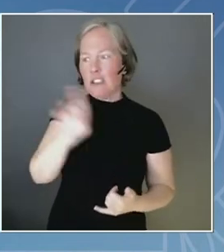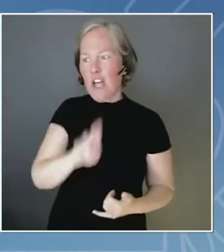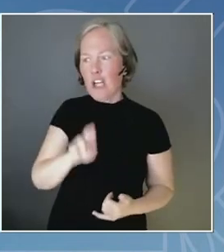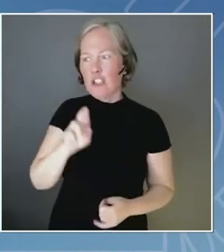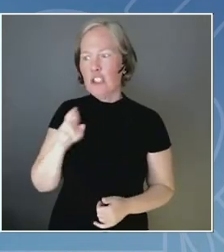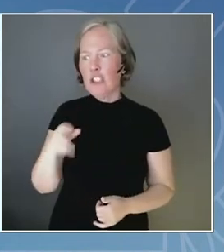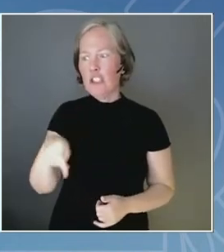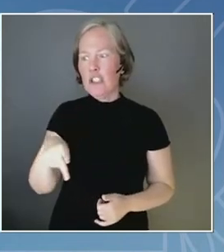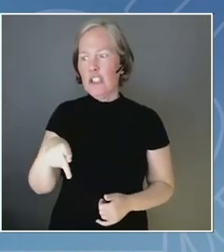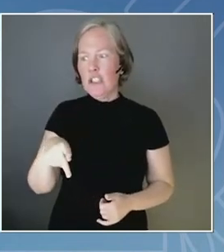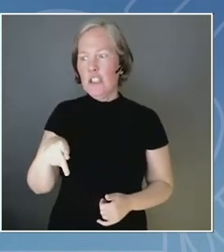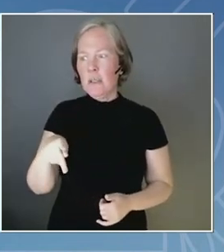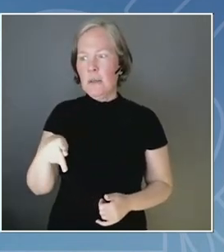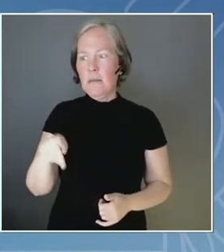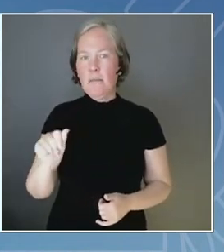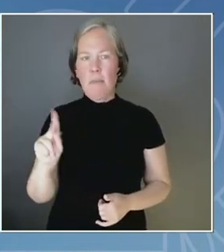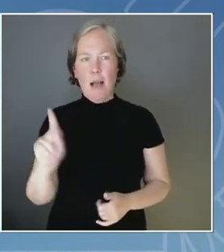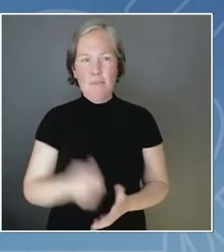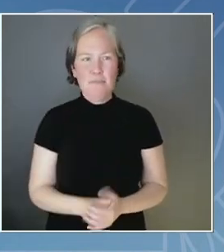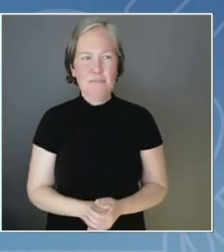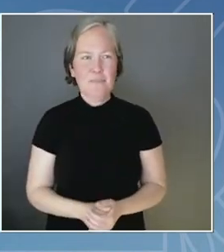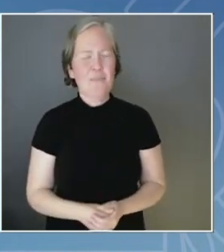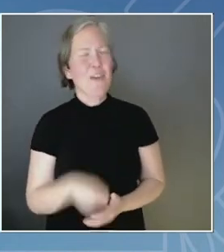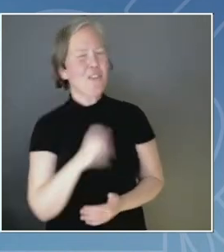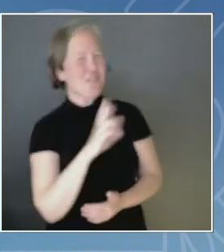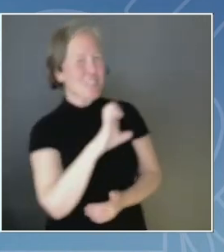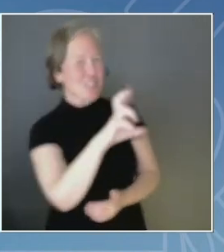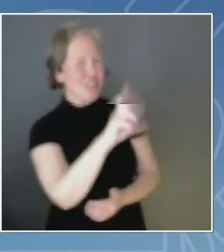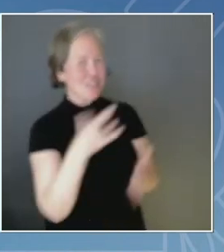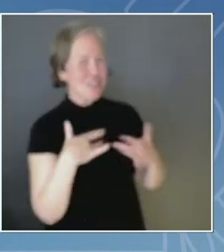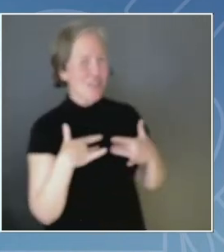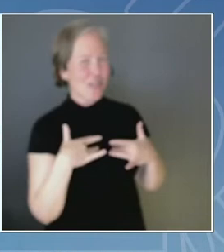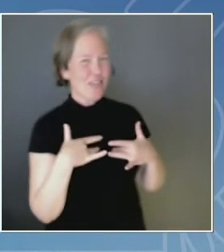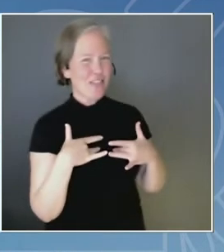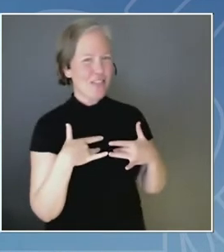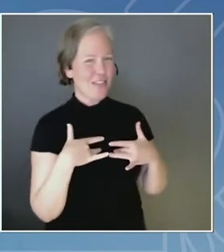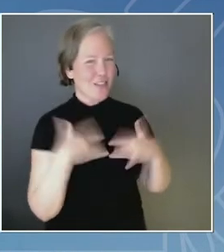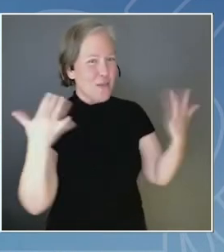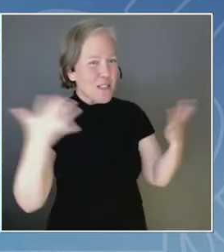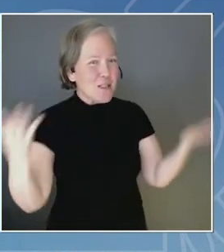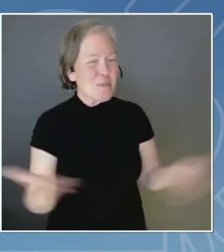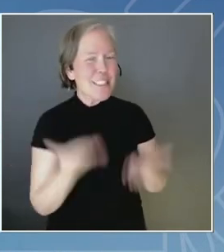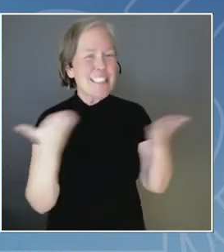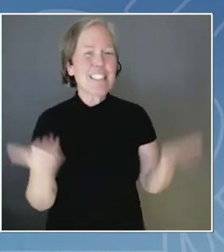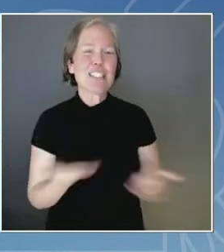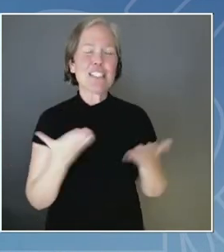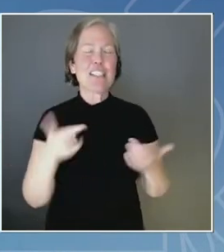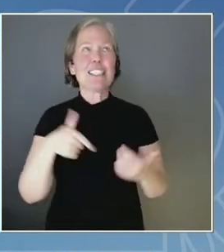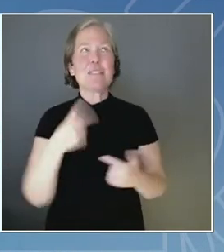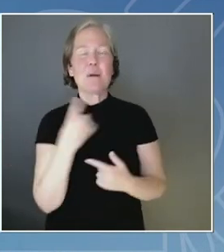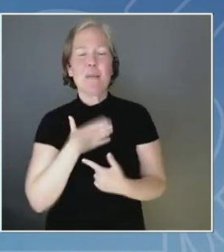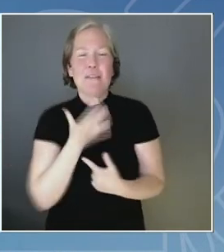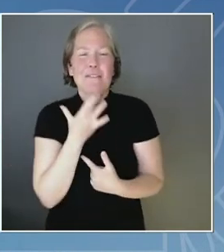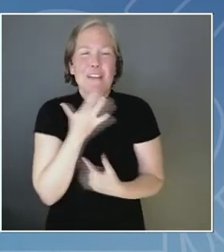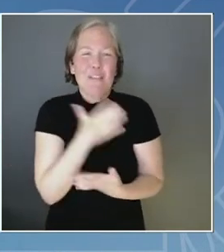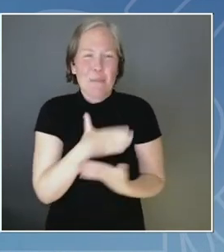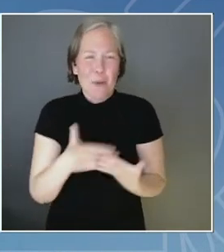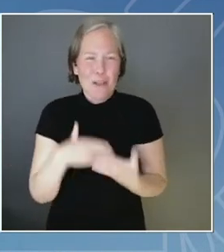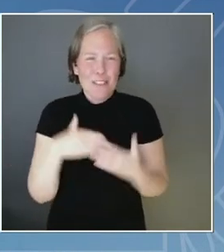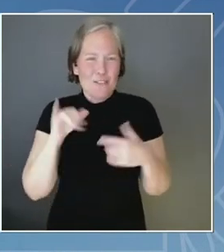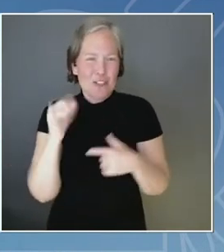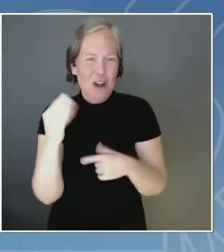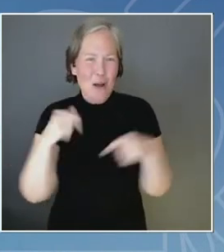Richard, thank you so much. It's such a delight to be here. This is one of my favorite parts of the job over here at State.